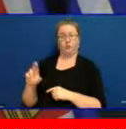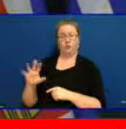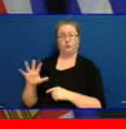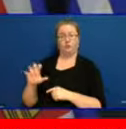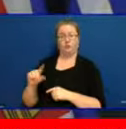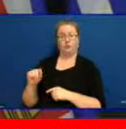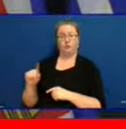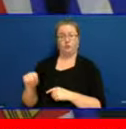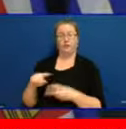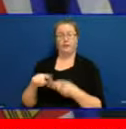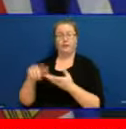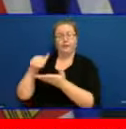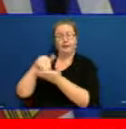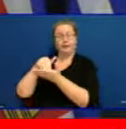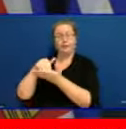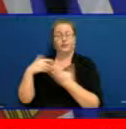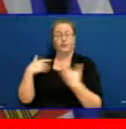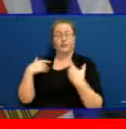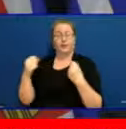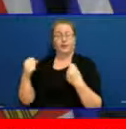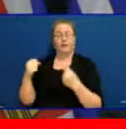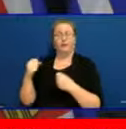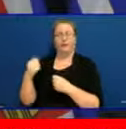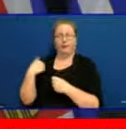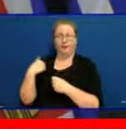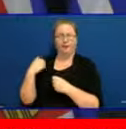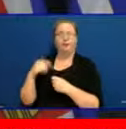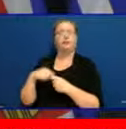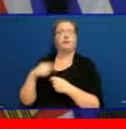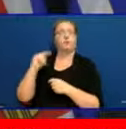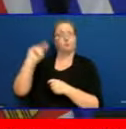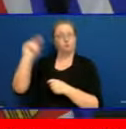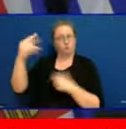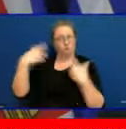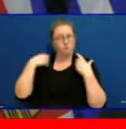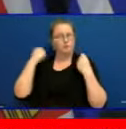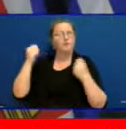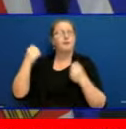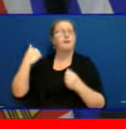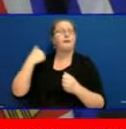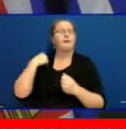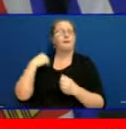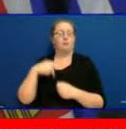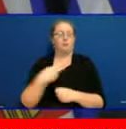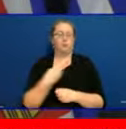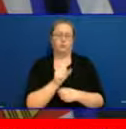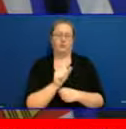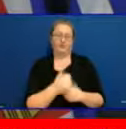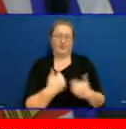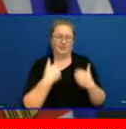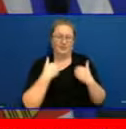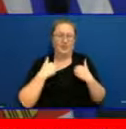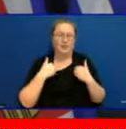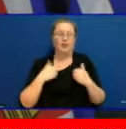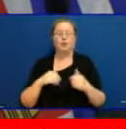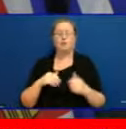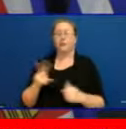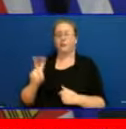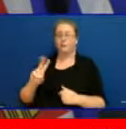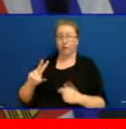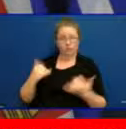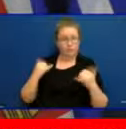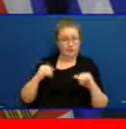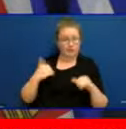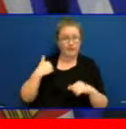in Fraser Health, 355 in Interior Health, 158 in Northern Health, 102 in PHSA, 875 in